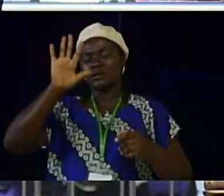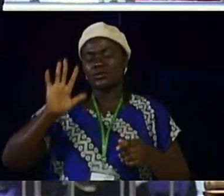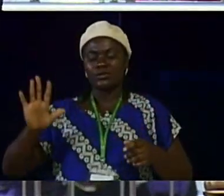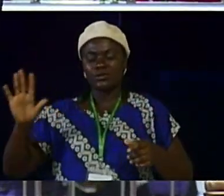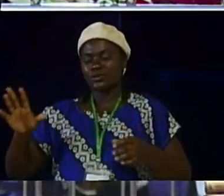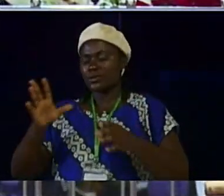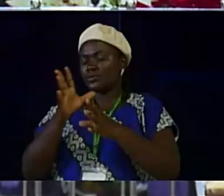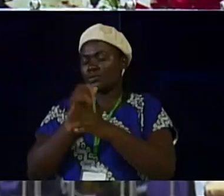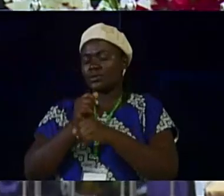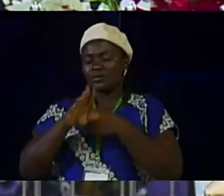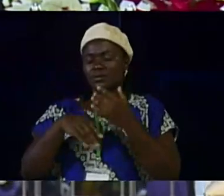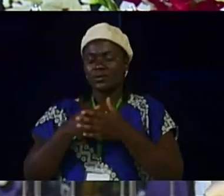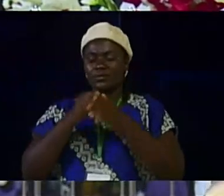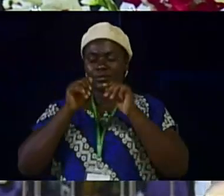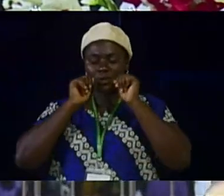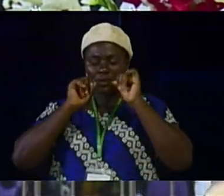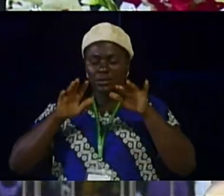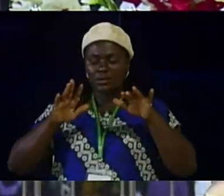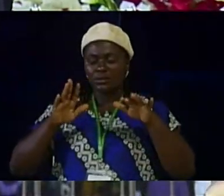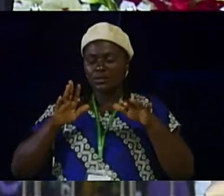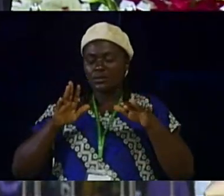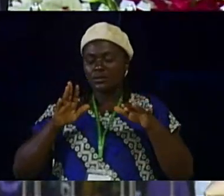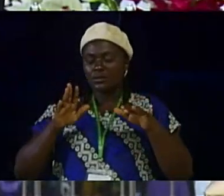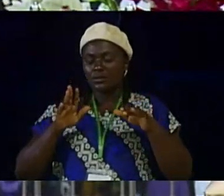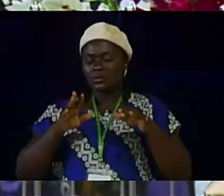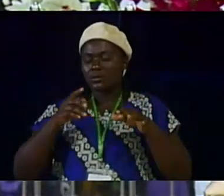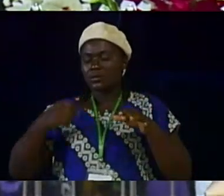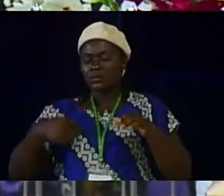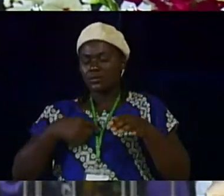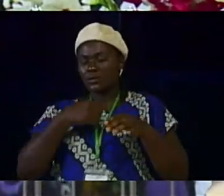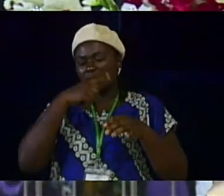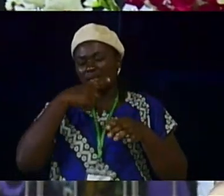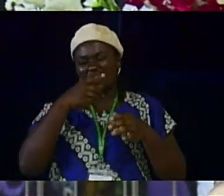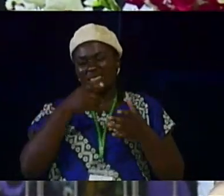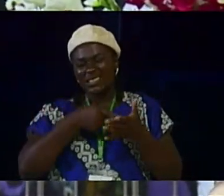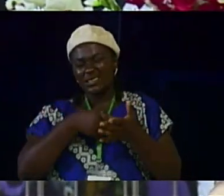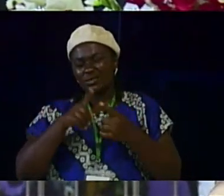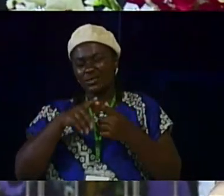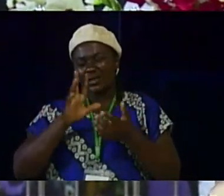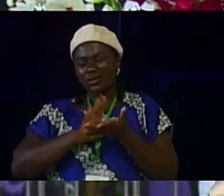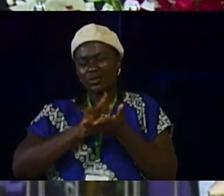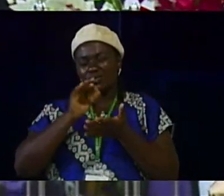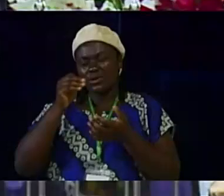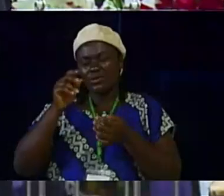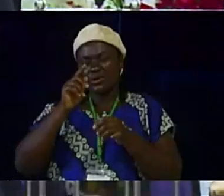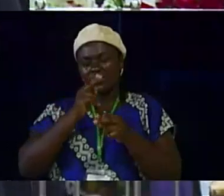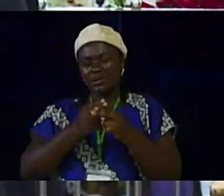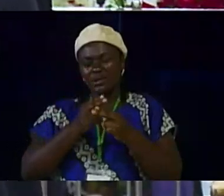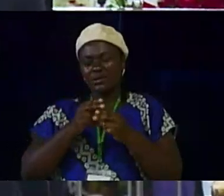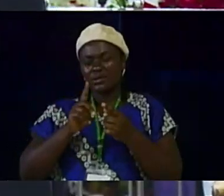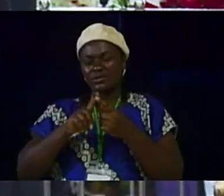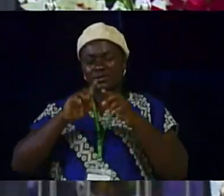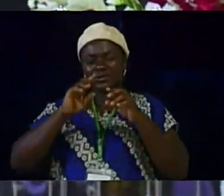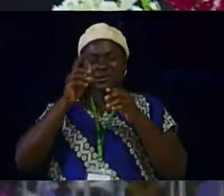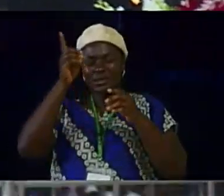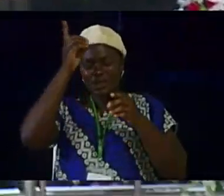blessings. We say this to the glory of your name and the devil's shame. We have prayed. Someone say